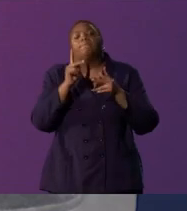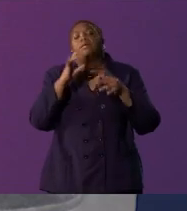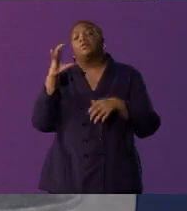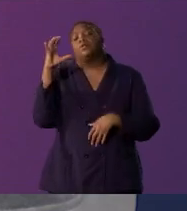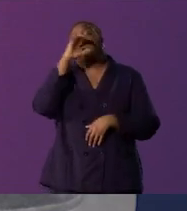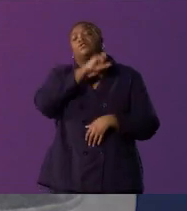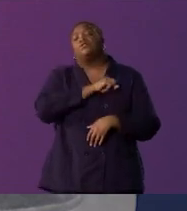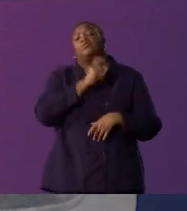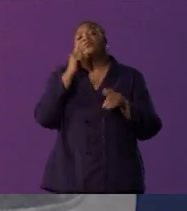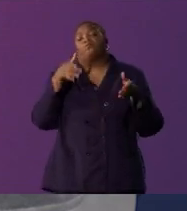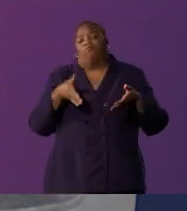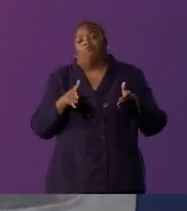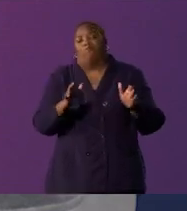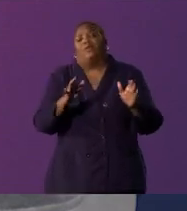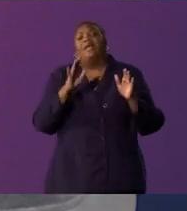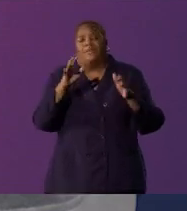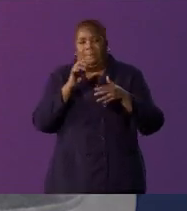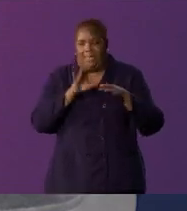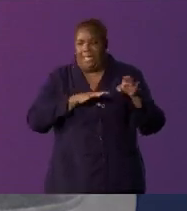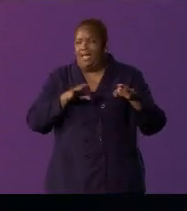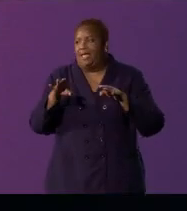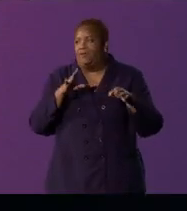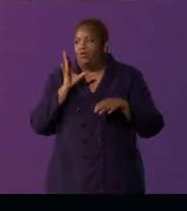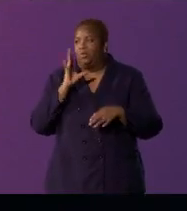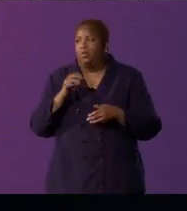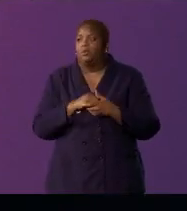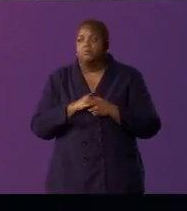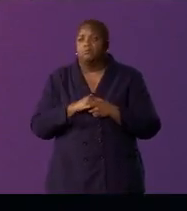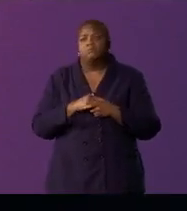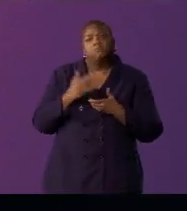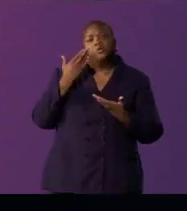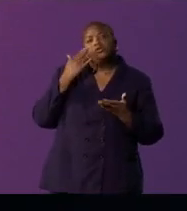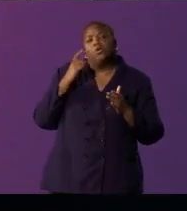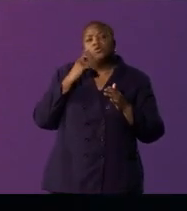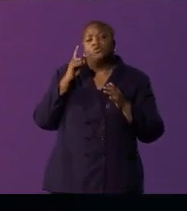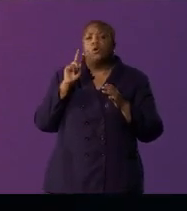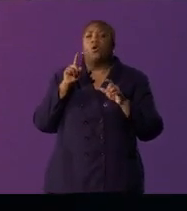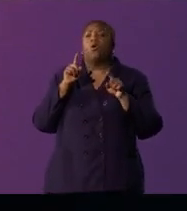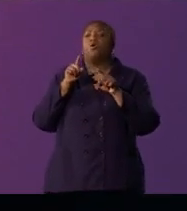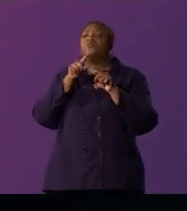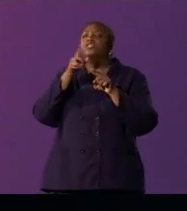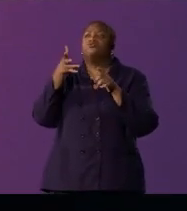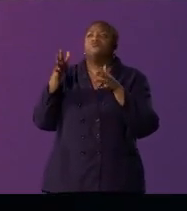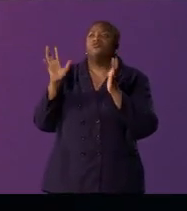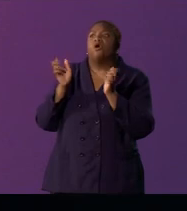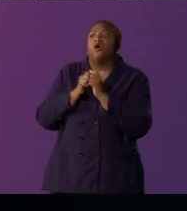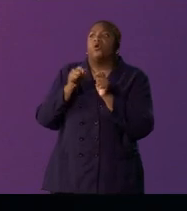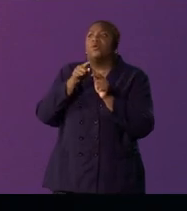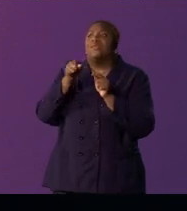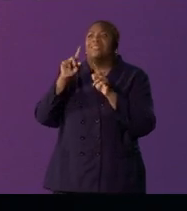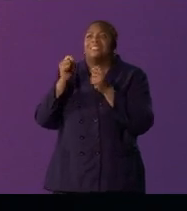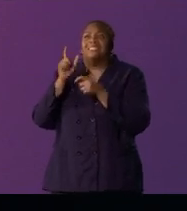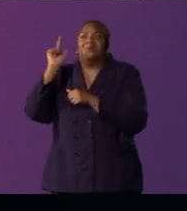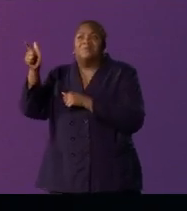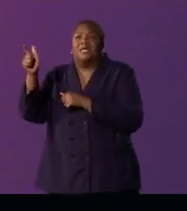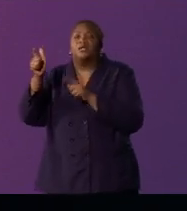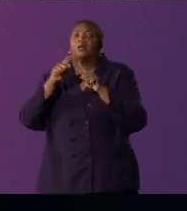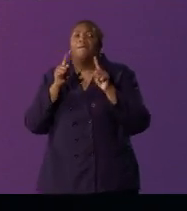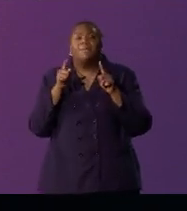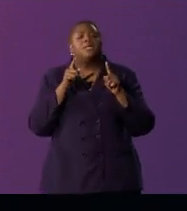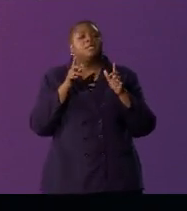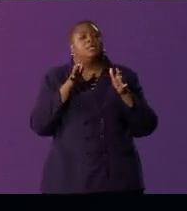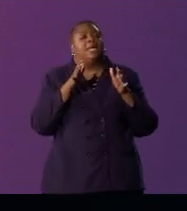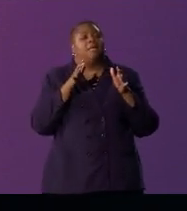you've sanctioned that behavior. Right. Okay? And they don't know that you've talked to the team behind. But you do it in a sensible,